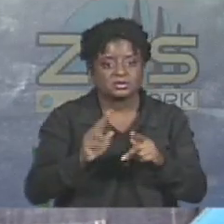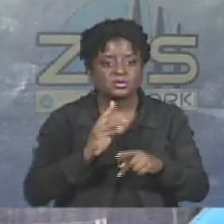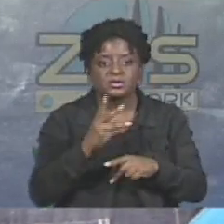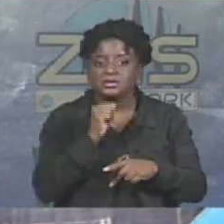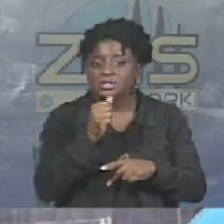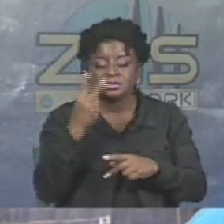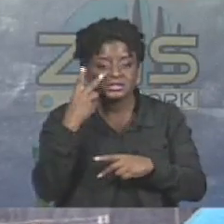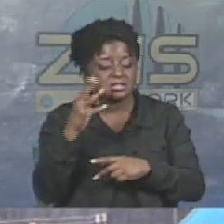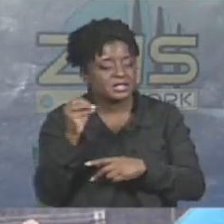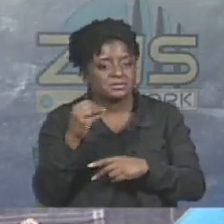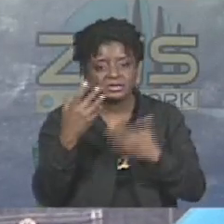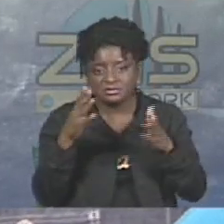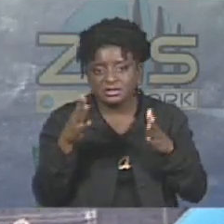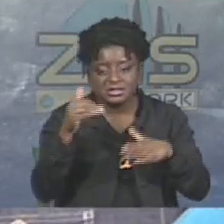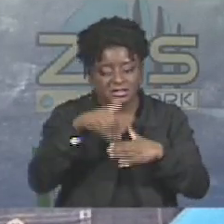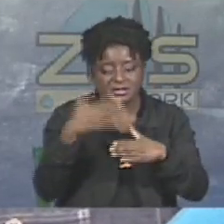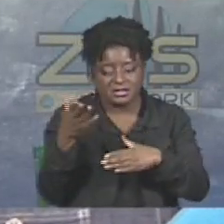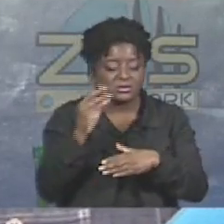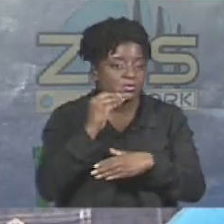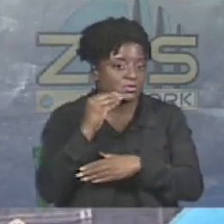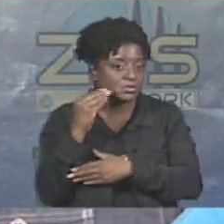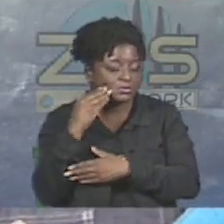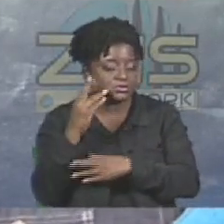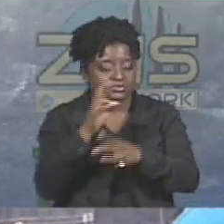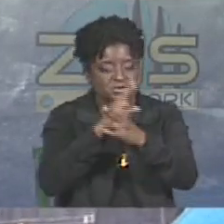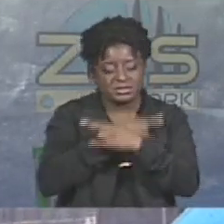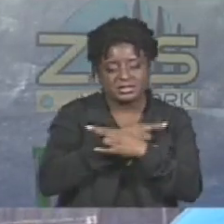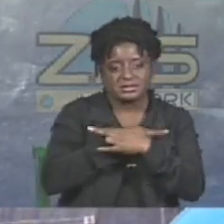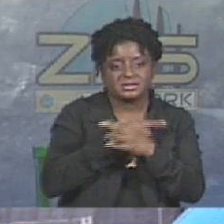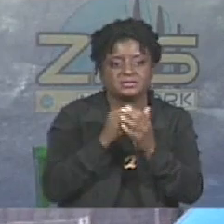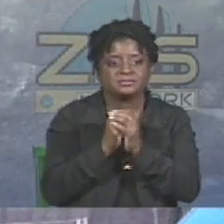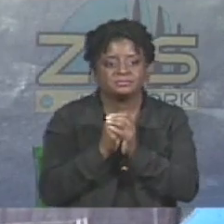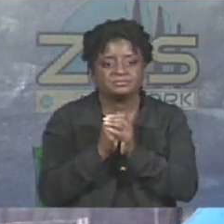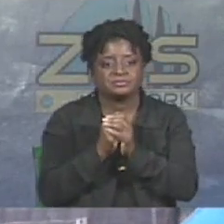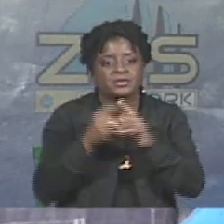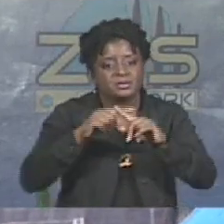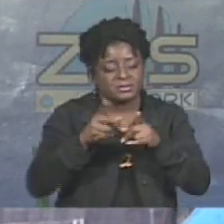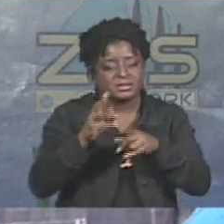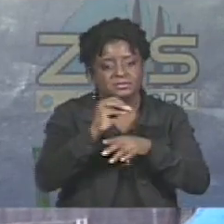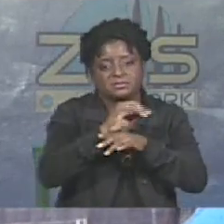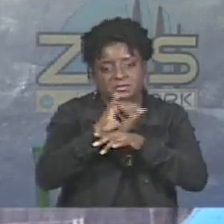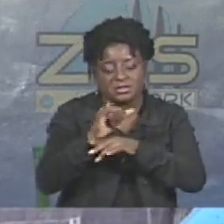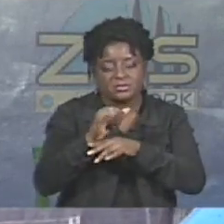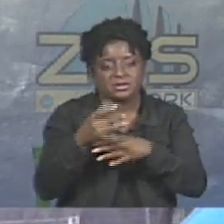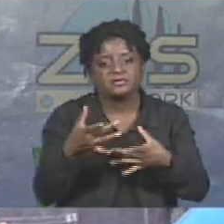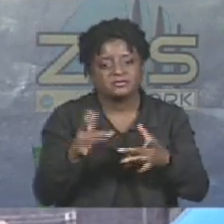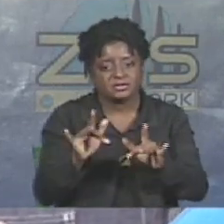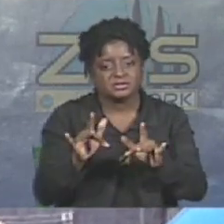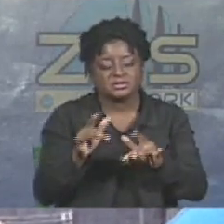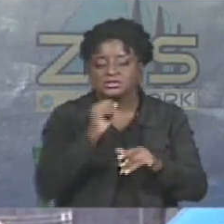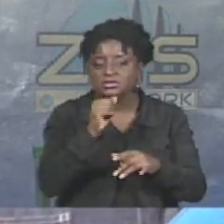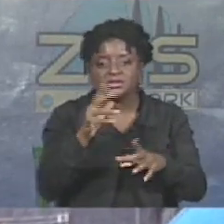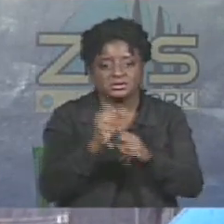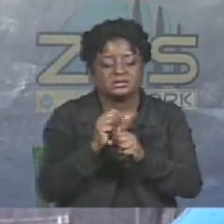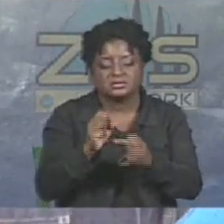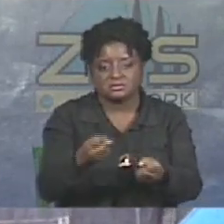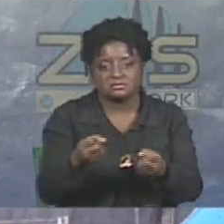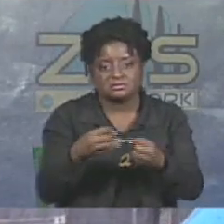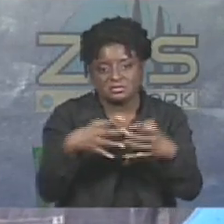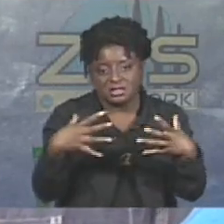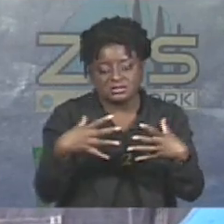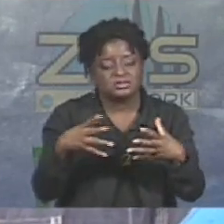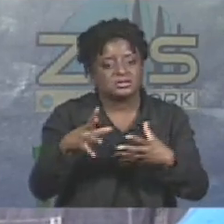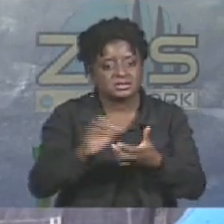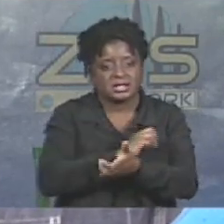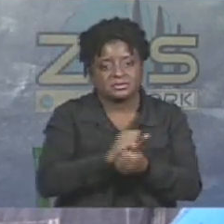them because they're already in their homes relaxing. But Mayagüana, fortunately, has not sustained much damage,